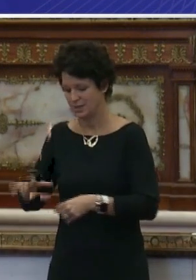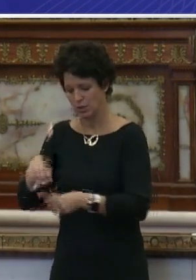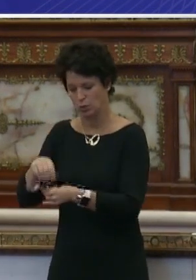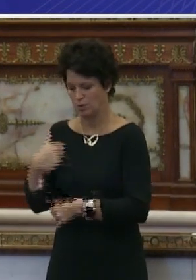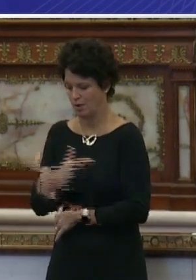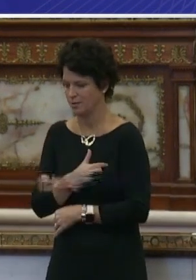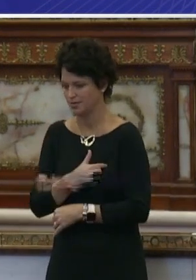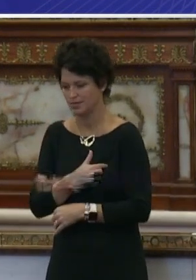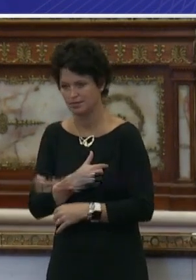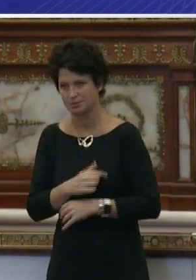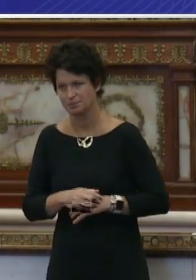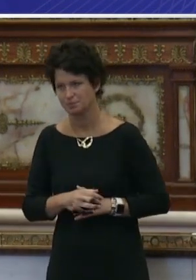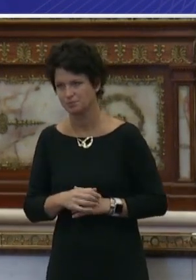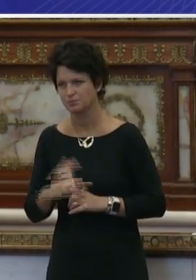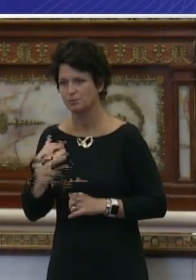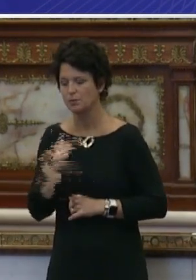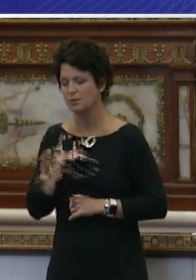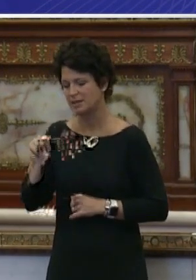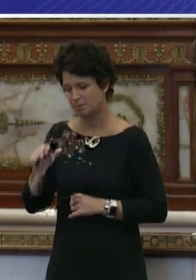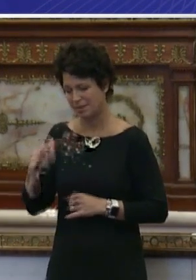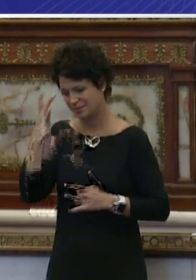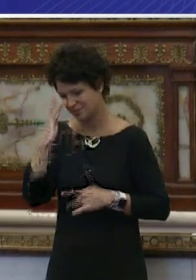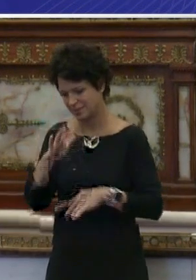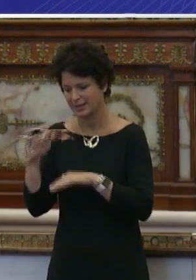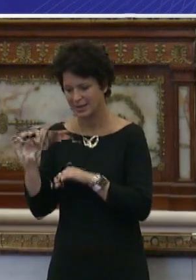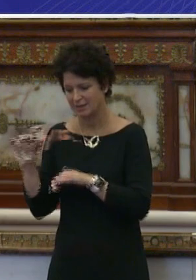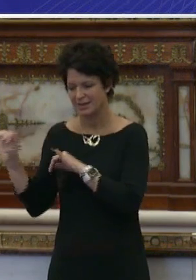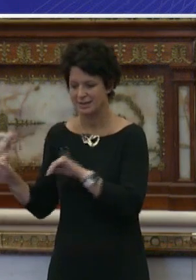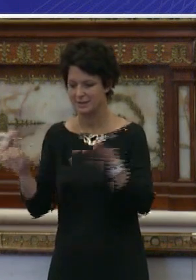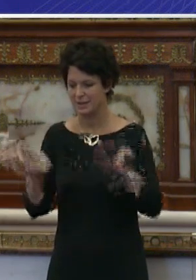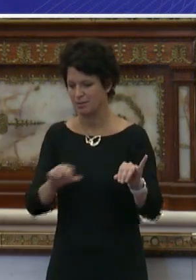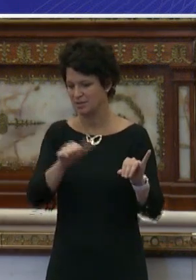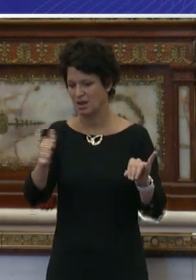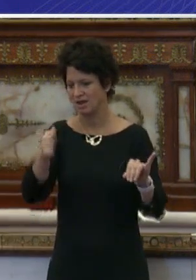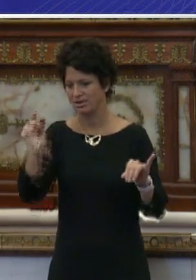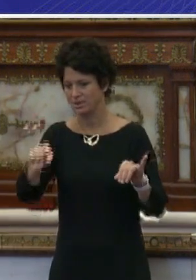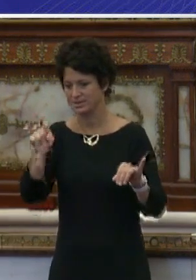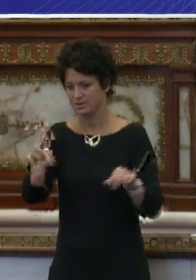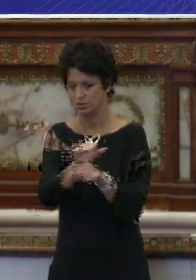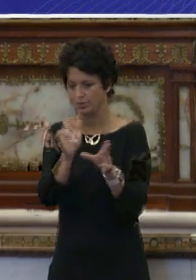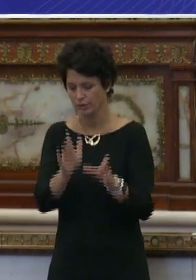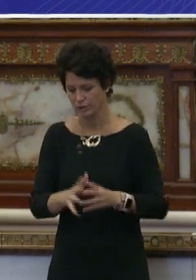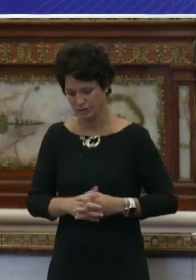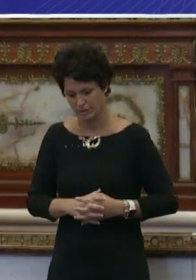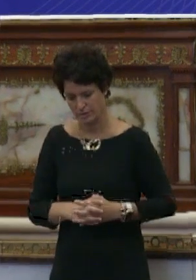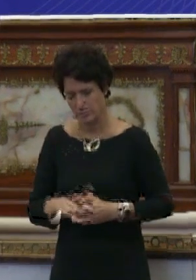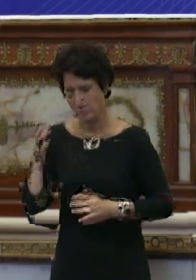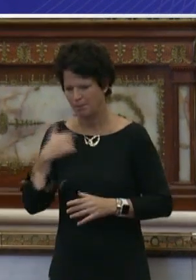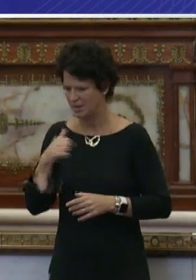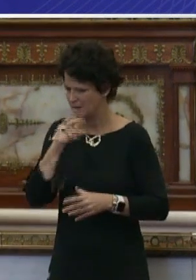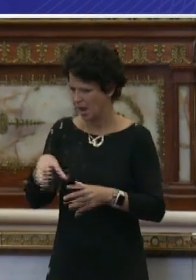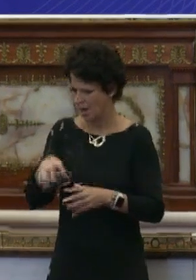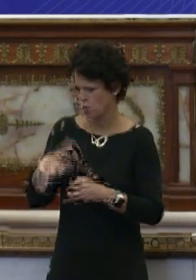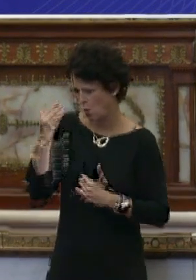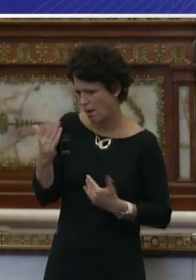us. We need pay just as much as any other essential worker. Why was I not